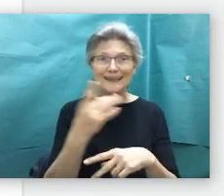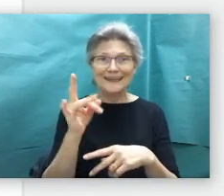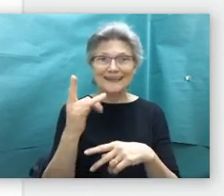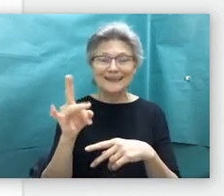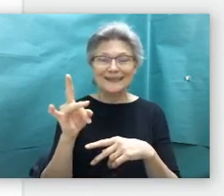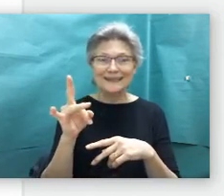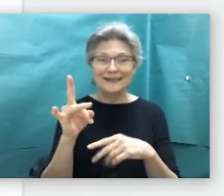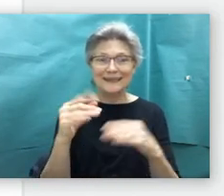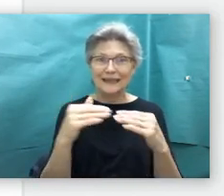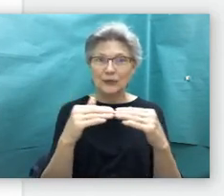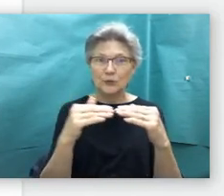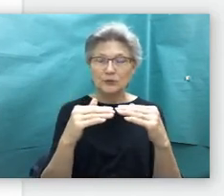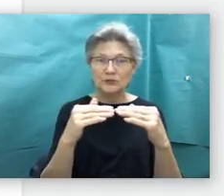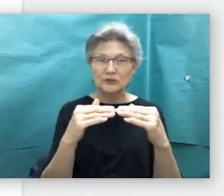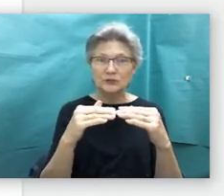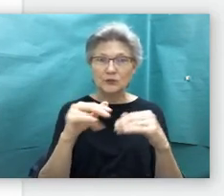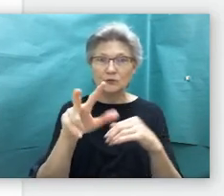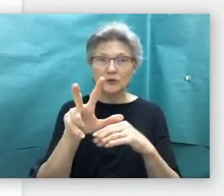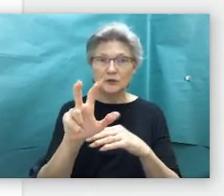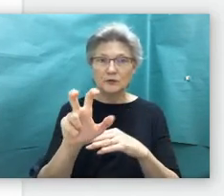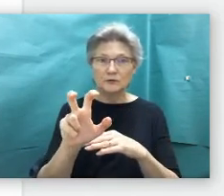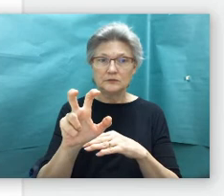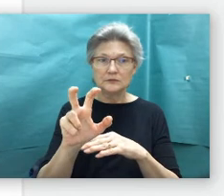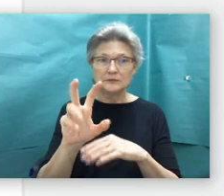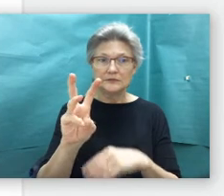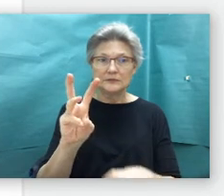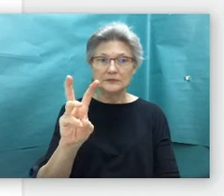times 18, we get